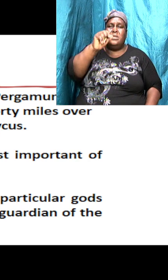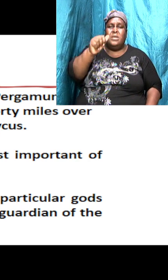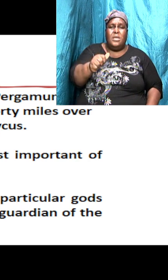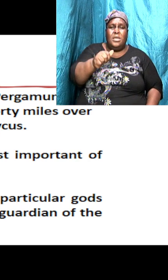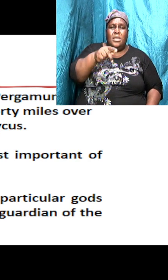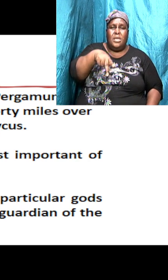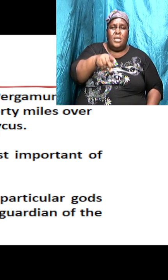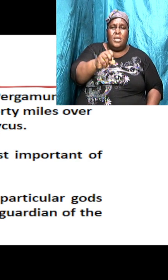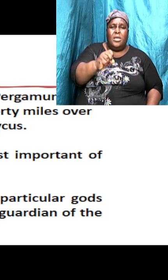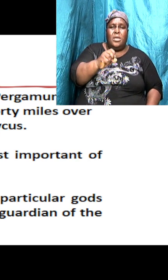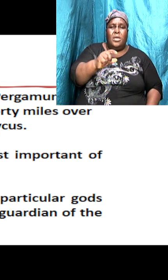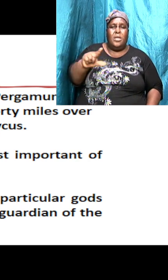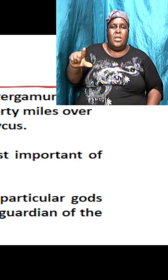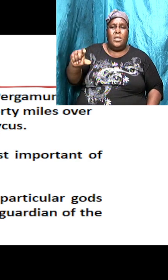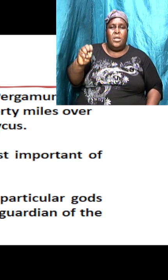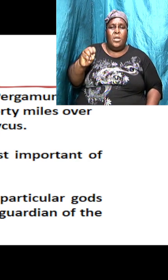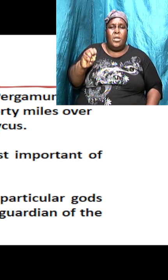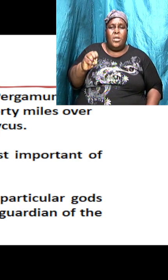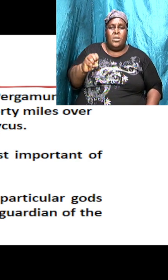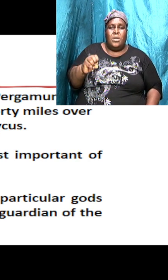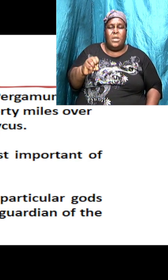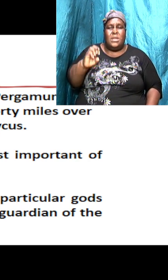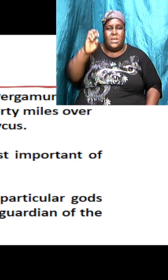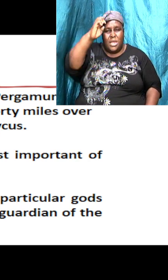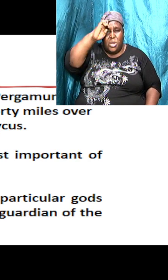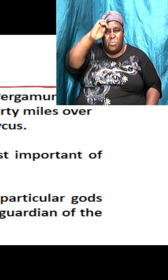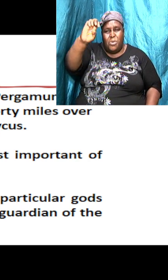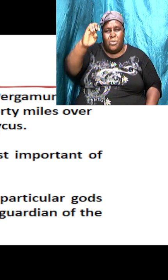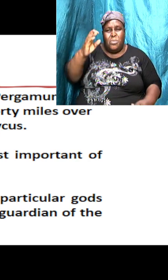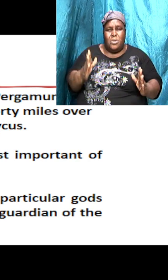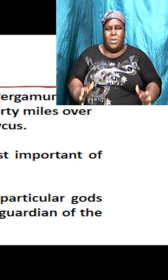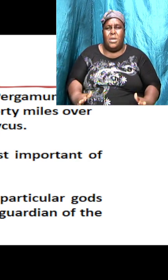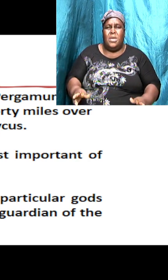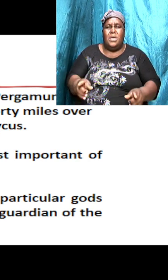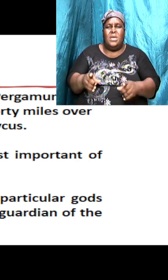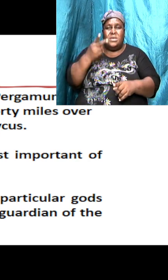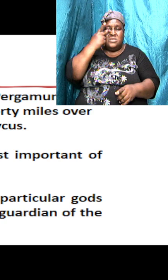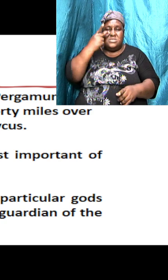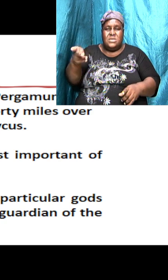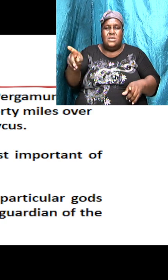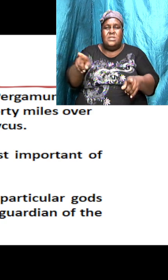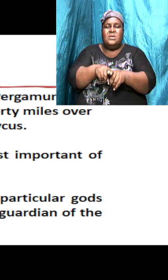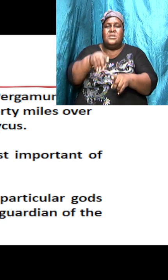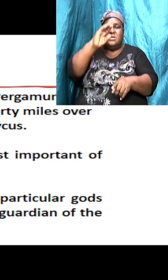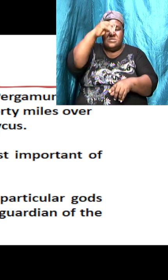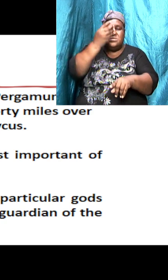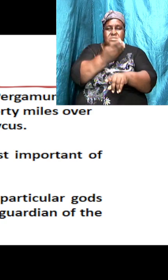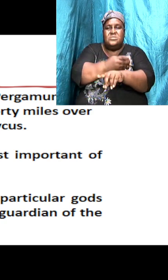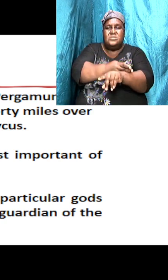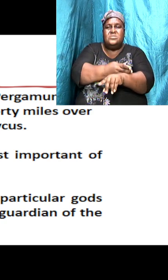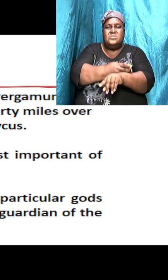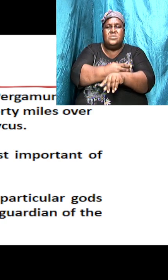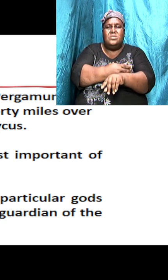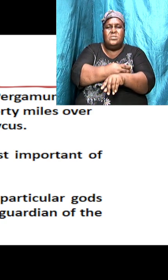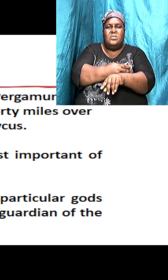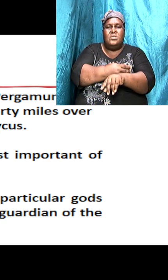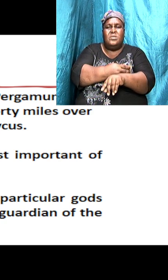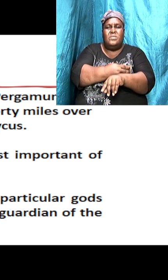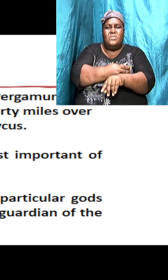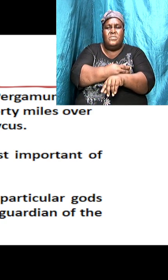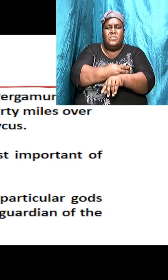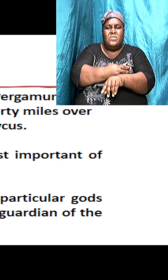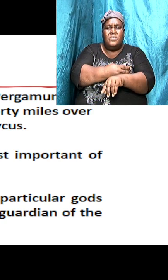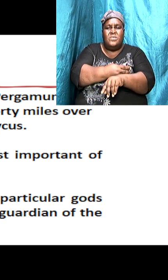Zeus being worshipped, and the emperor being seen as the son of Zeus himself. Then they